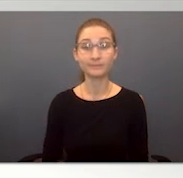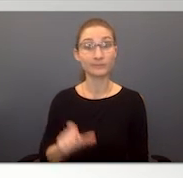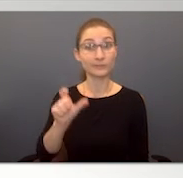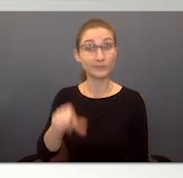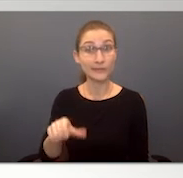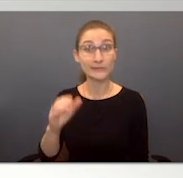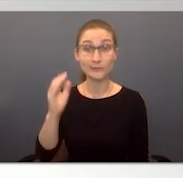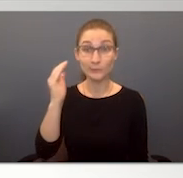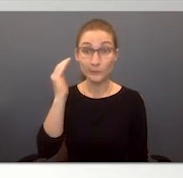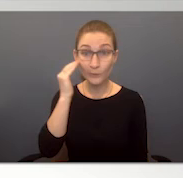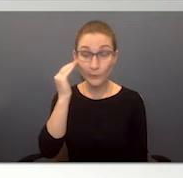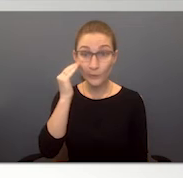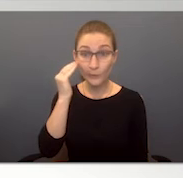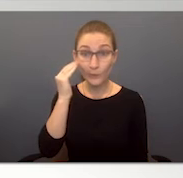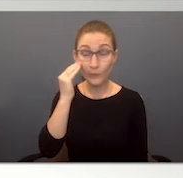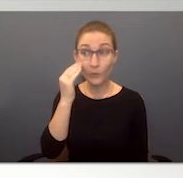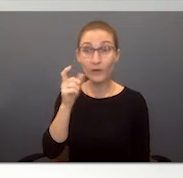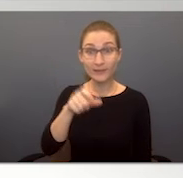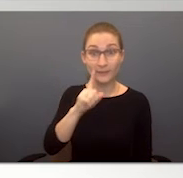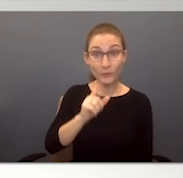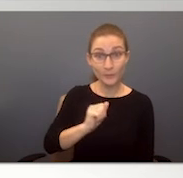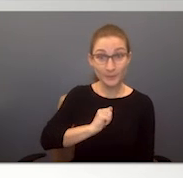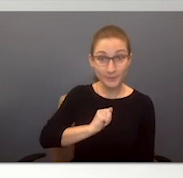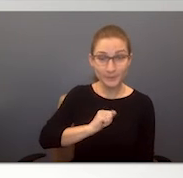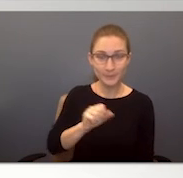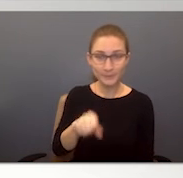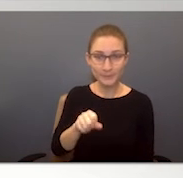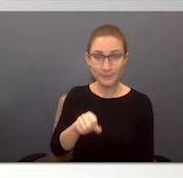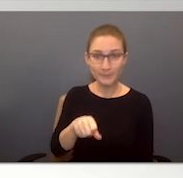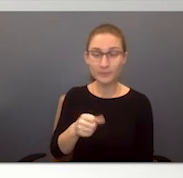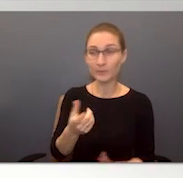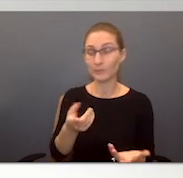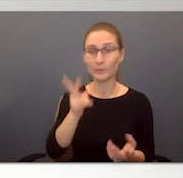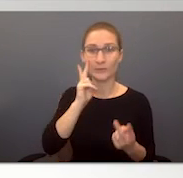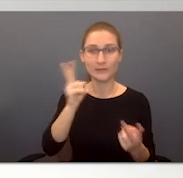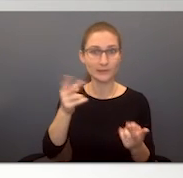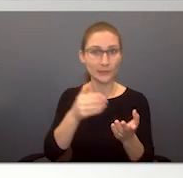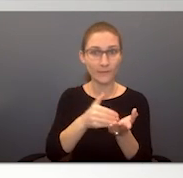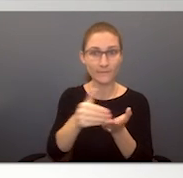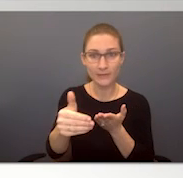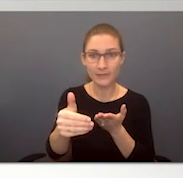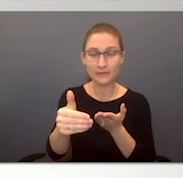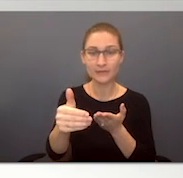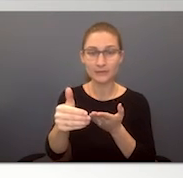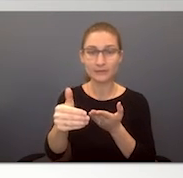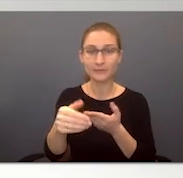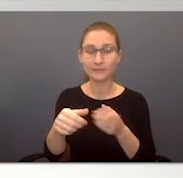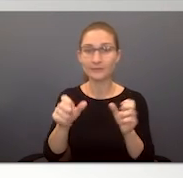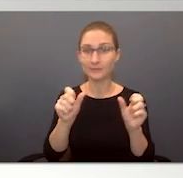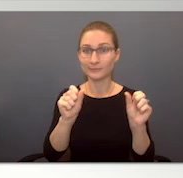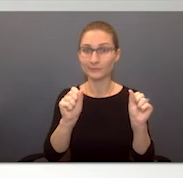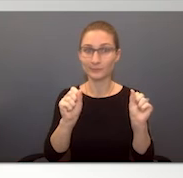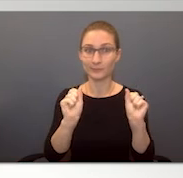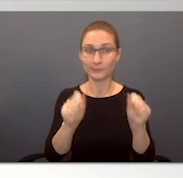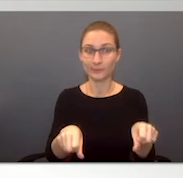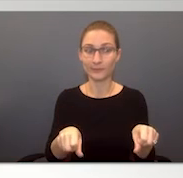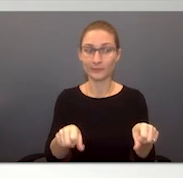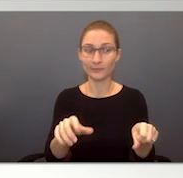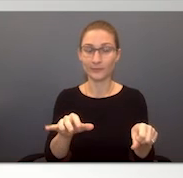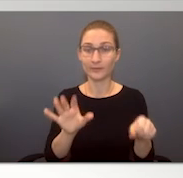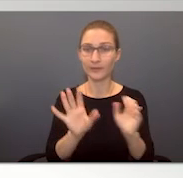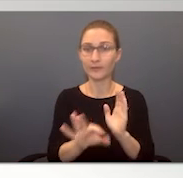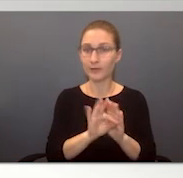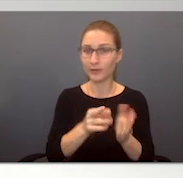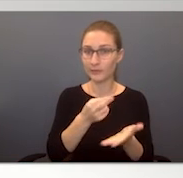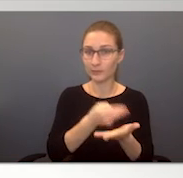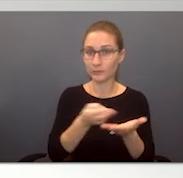the things, I know what I need to have for myself, because we see it all the time when it's tax-free, and we can find,